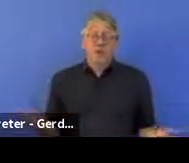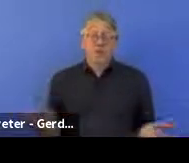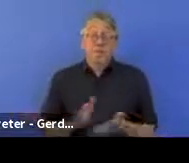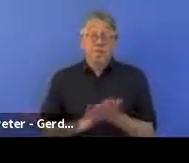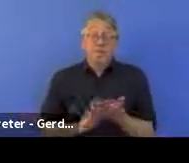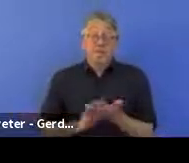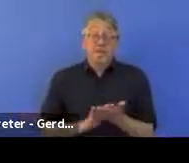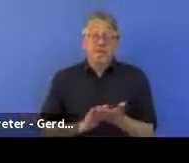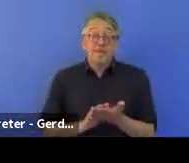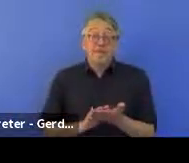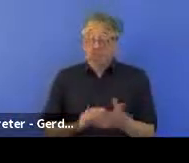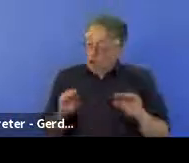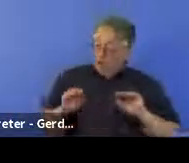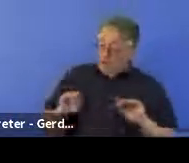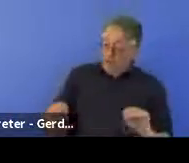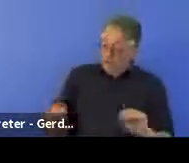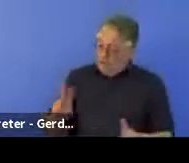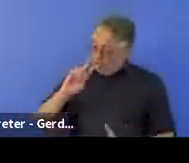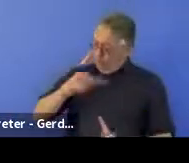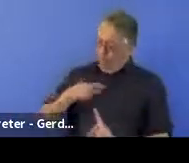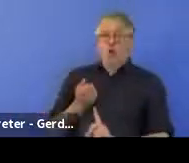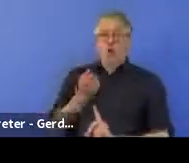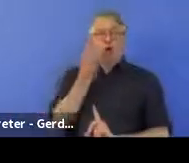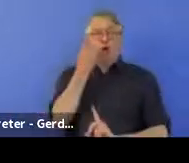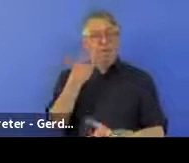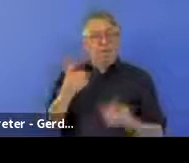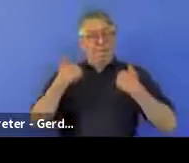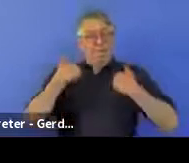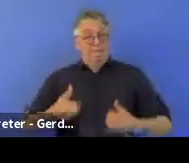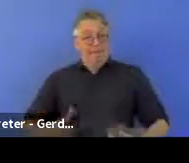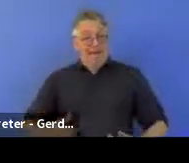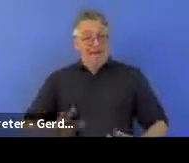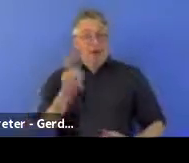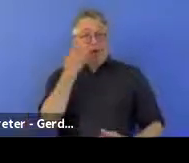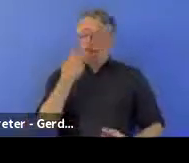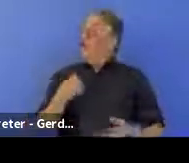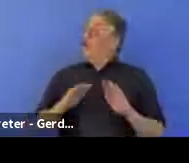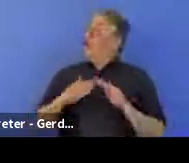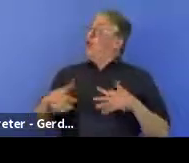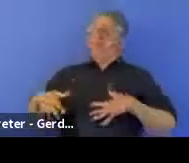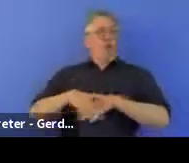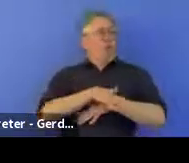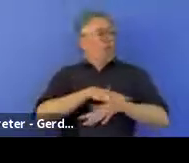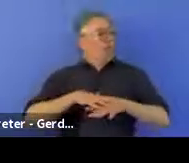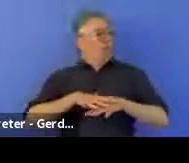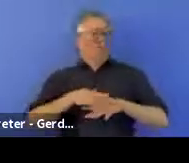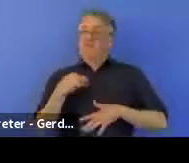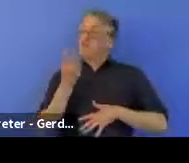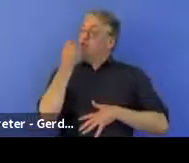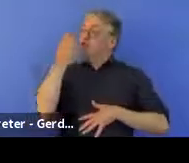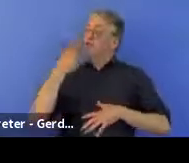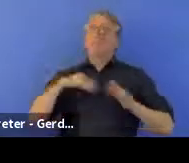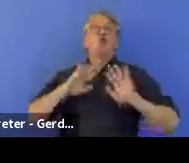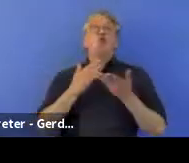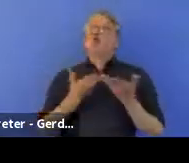of ourselves, our communities, and our societies, including an understanding of those who have